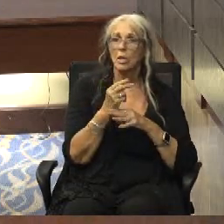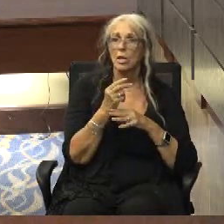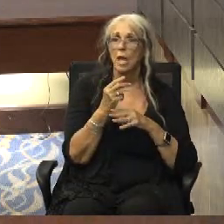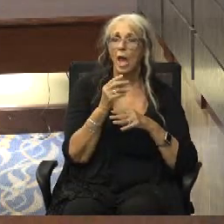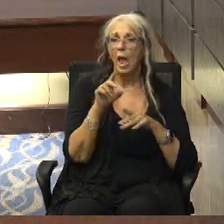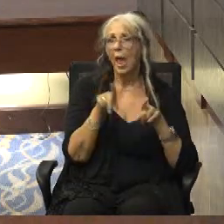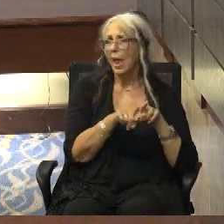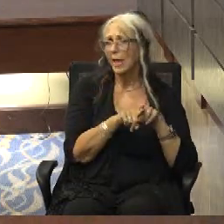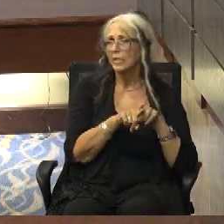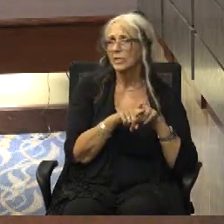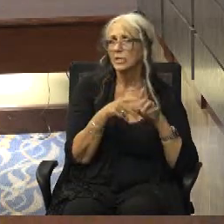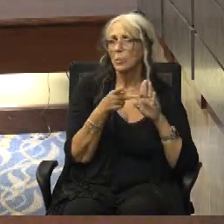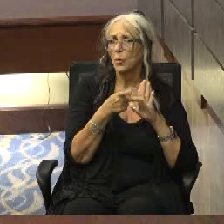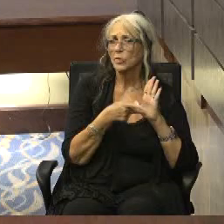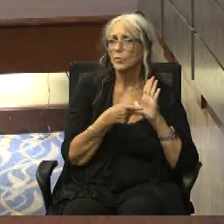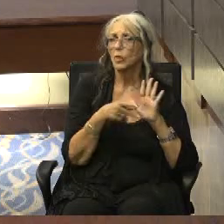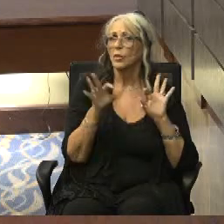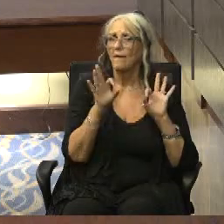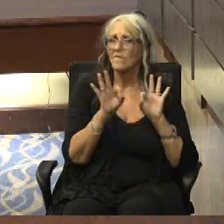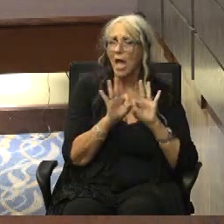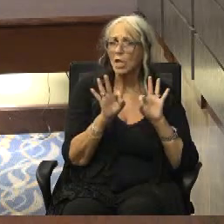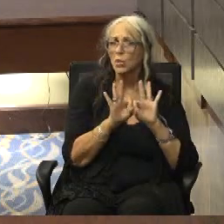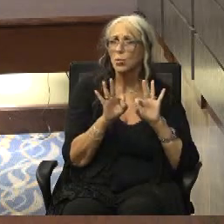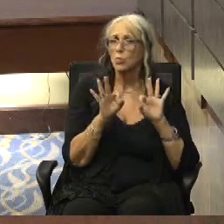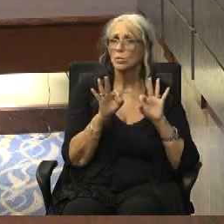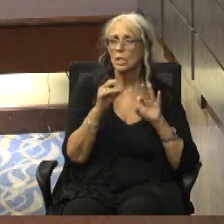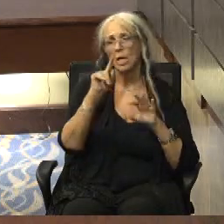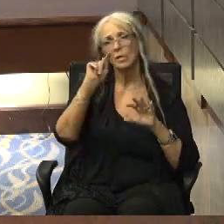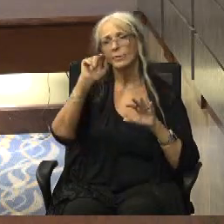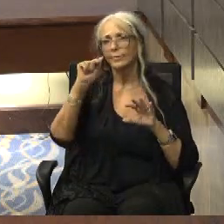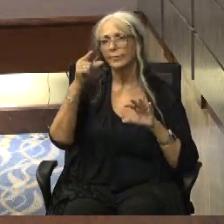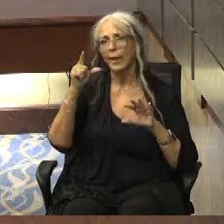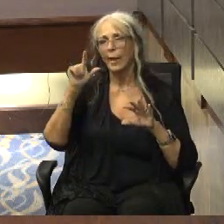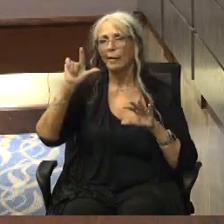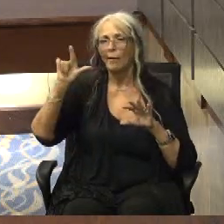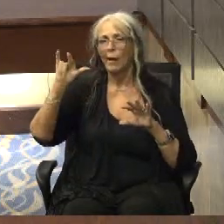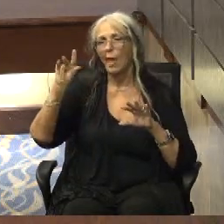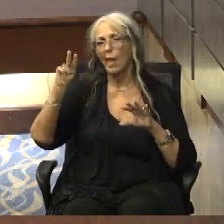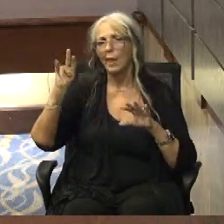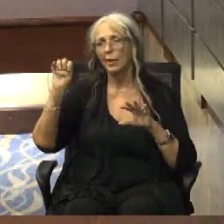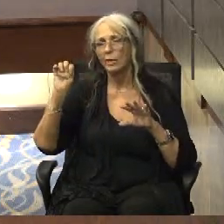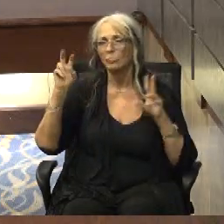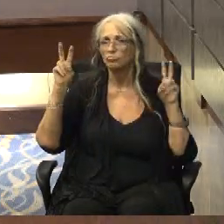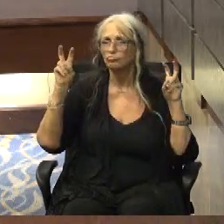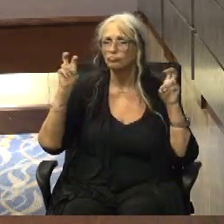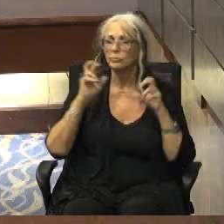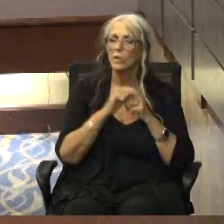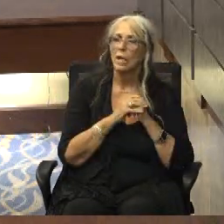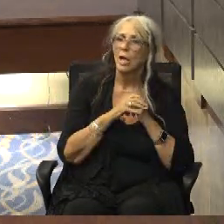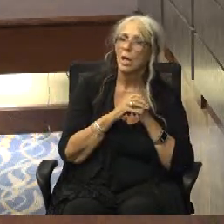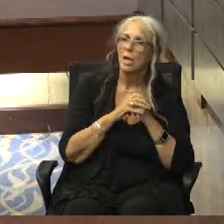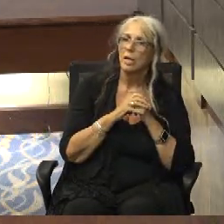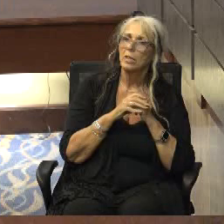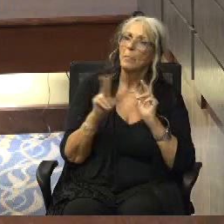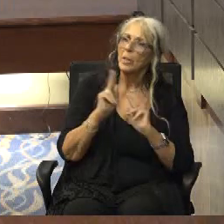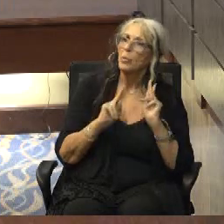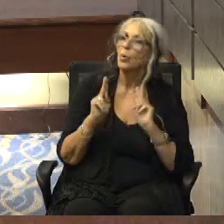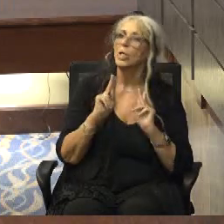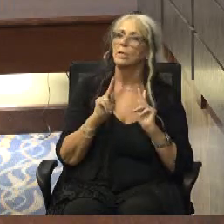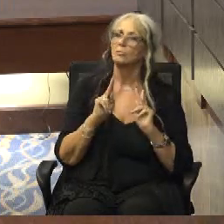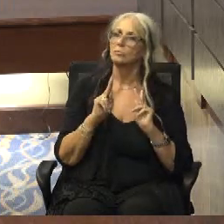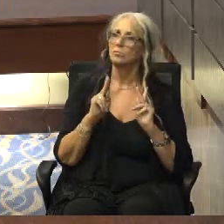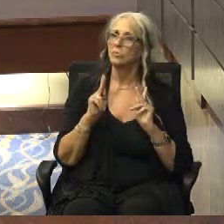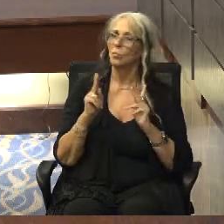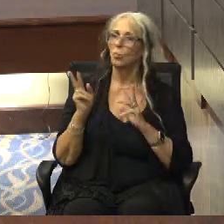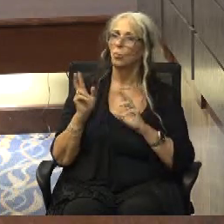principles, these value statements, this tagline, it's something that our citizens can carry. I think that's important. And I